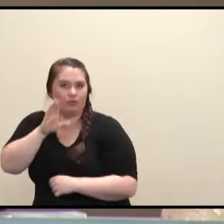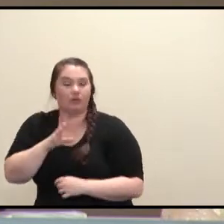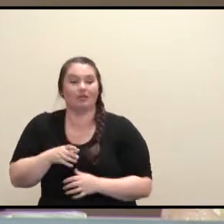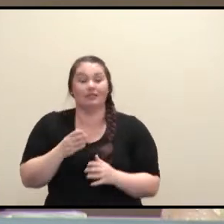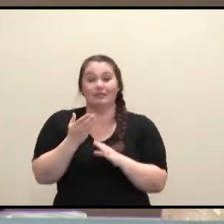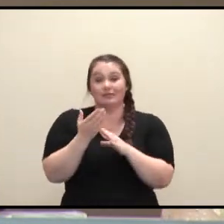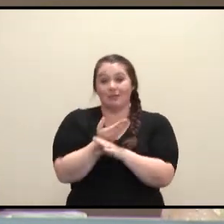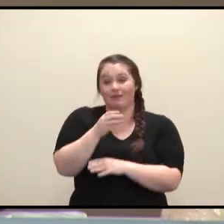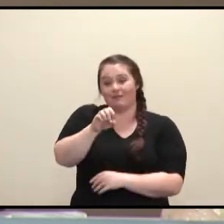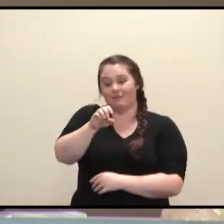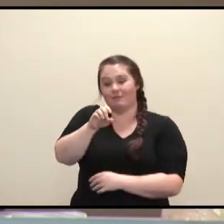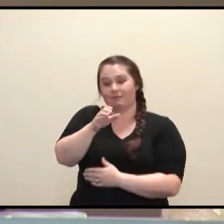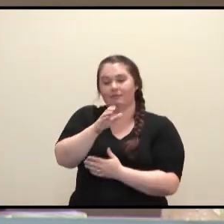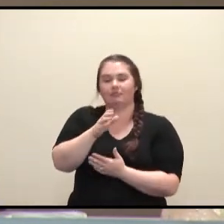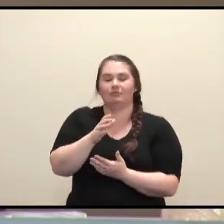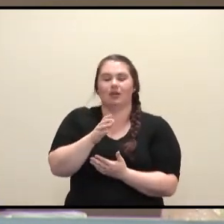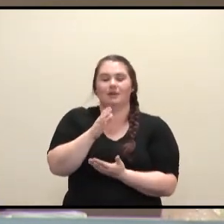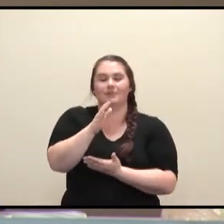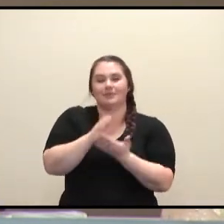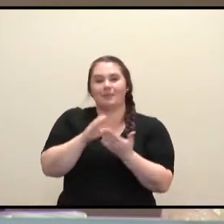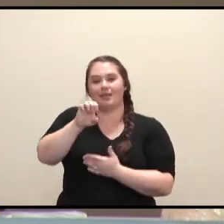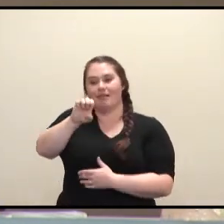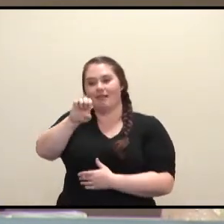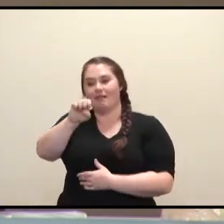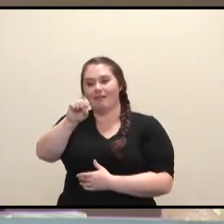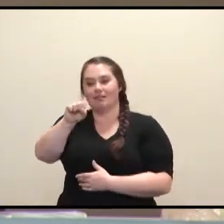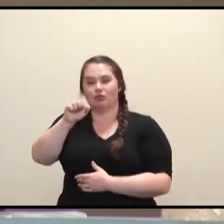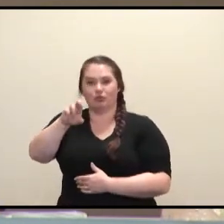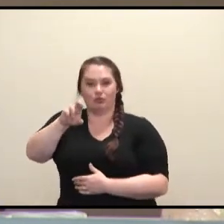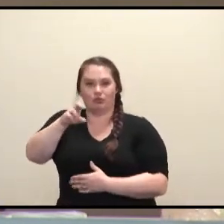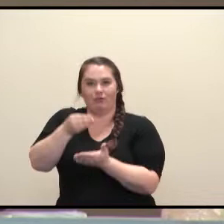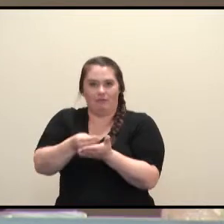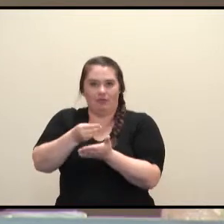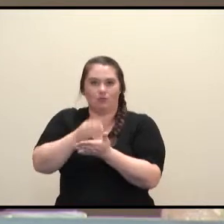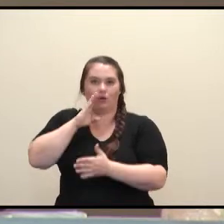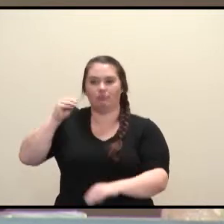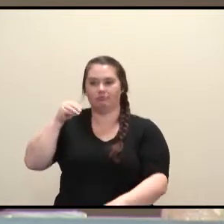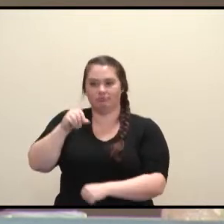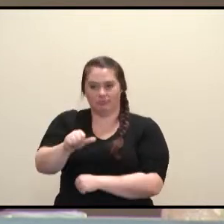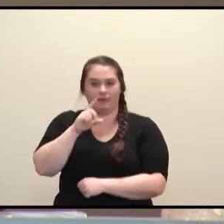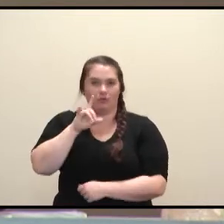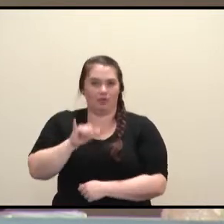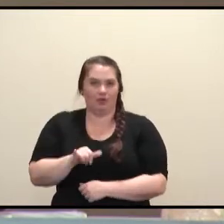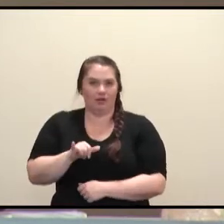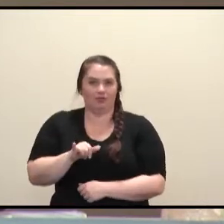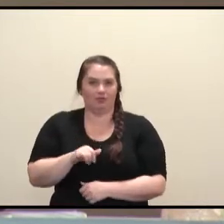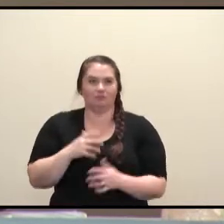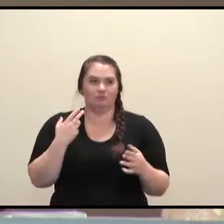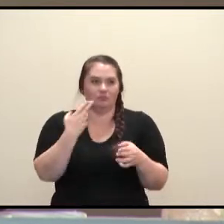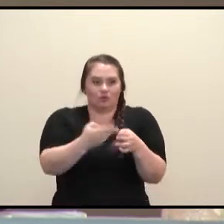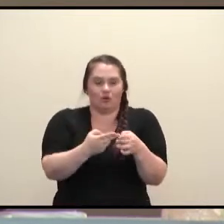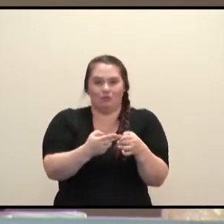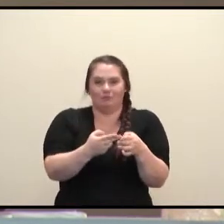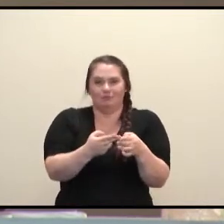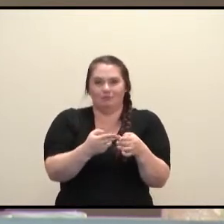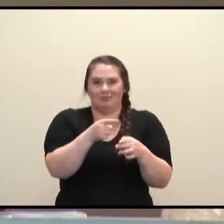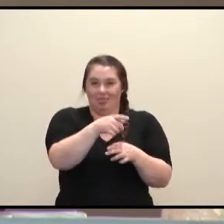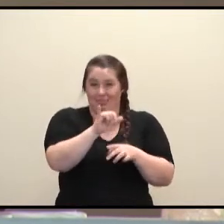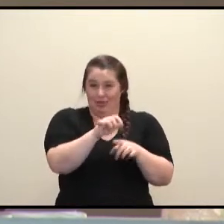ESSER funds that we set aside to offset the costs of that boot camp. We're calling it a boot camp.